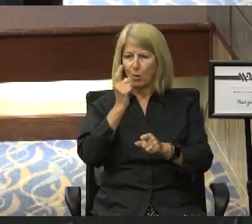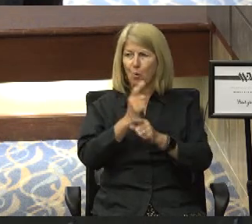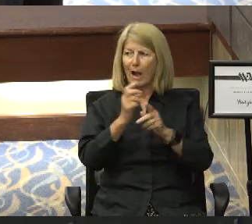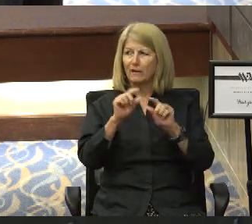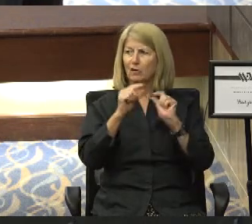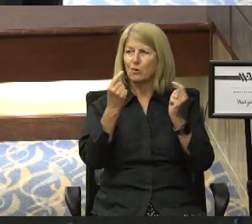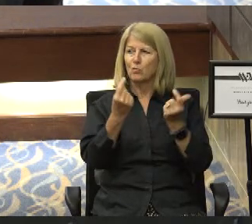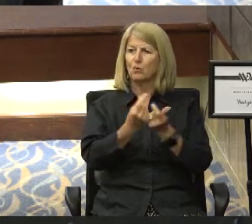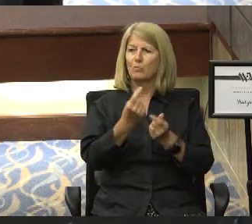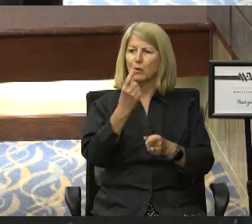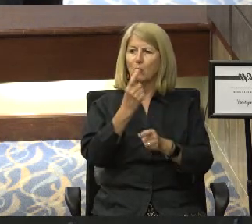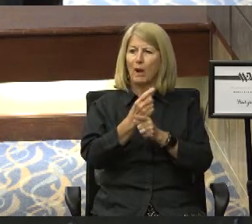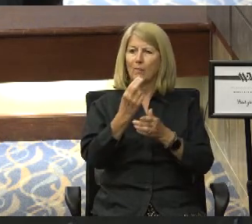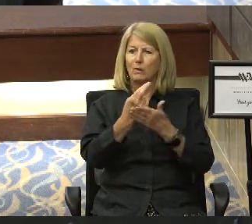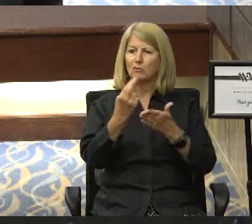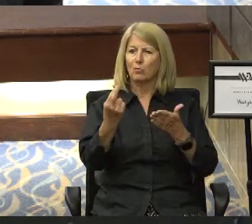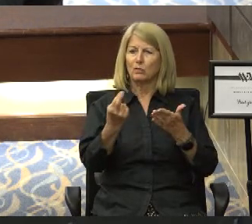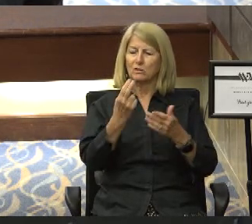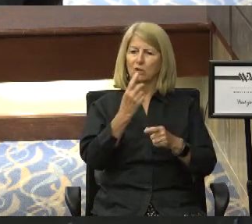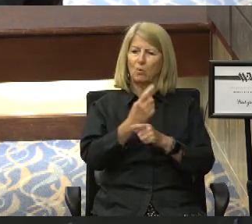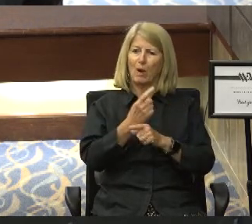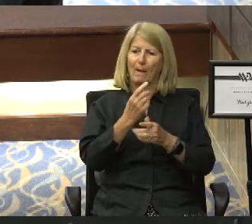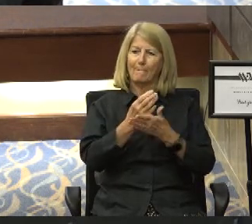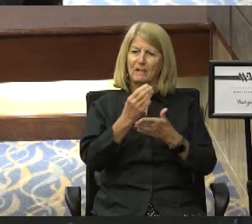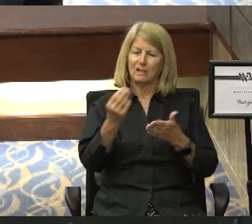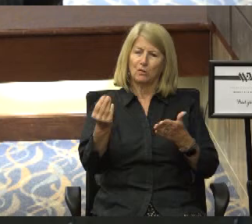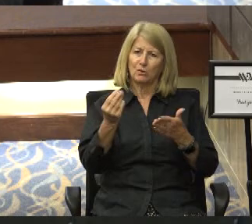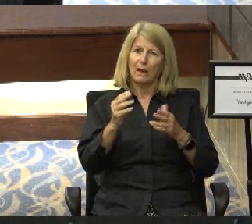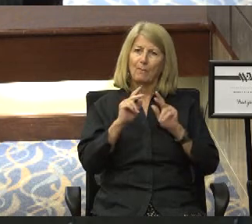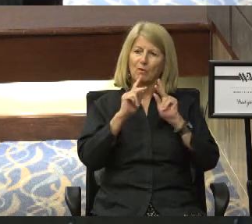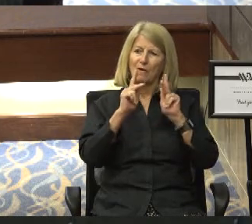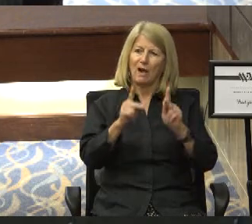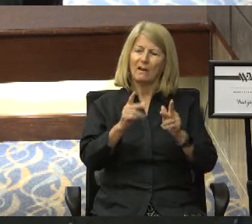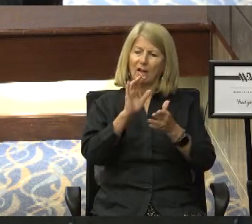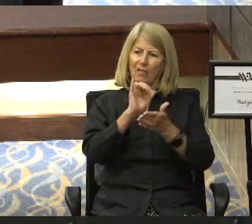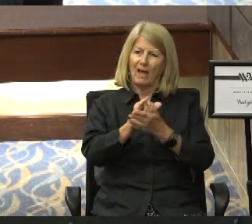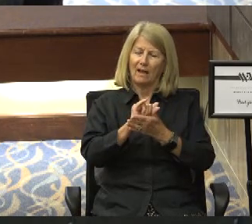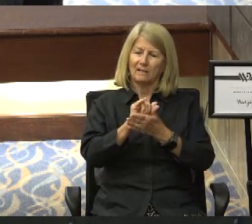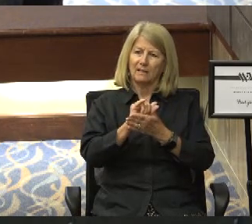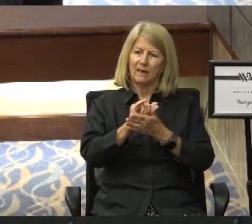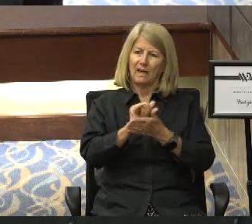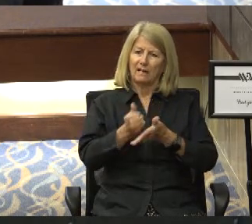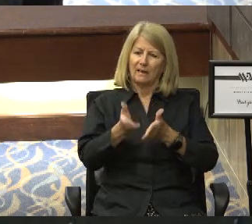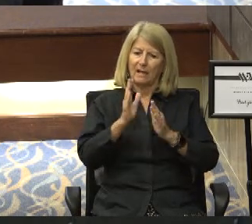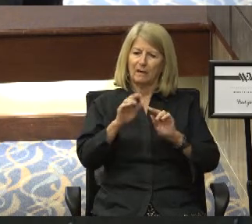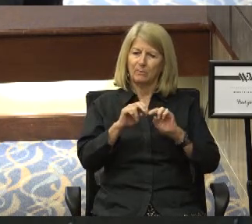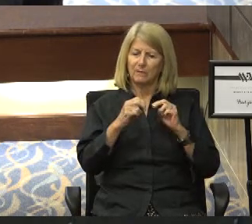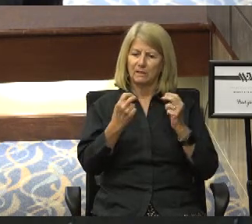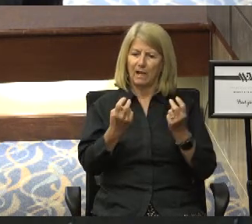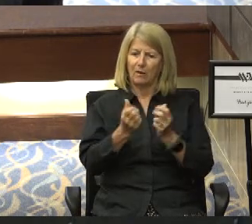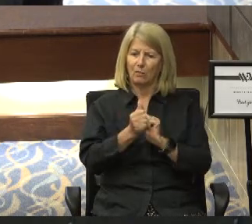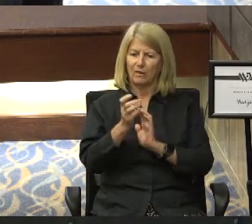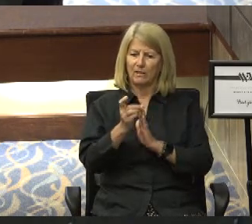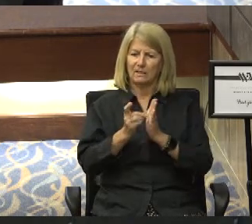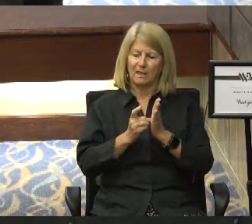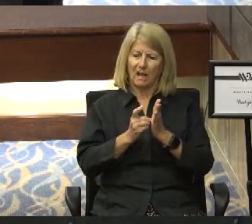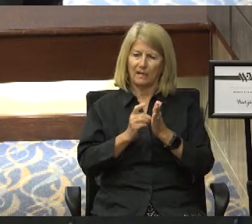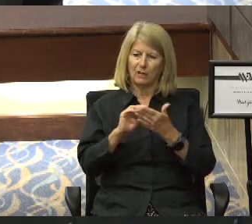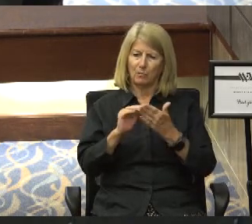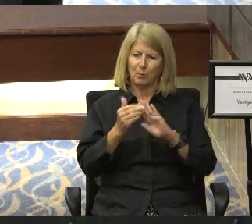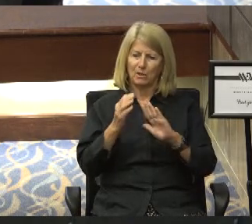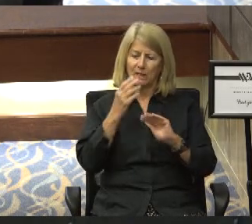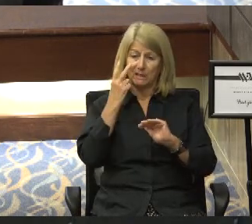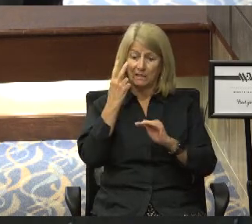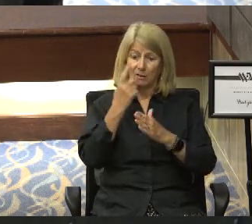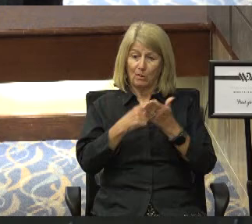right resources and materials, and provide those to Catalyst and let them sit down with their design team and see what they can come up with